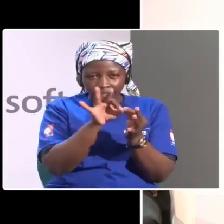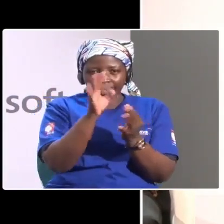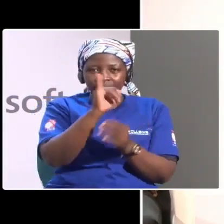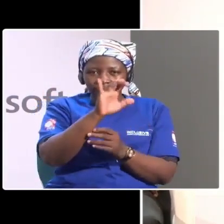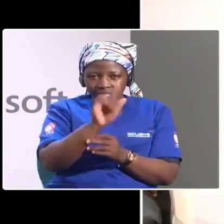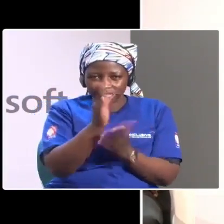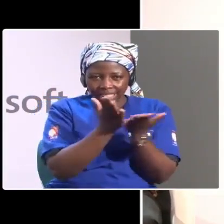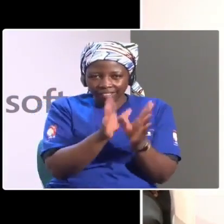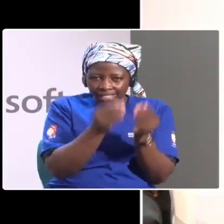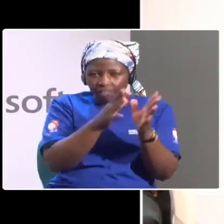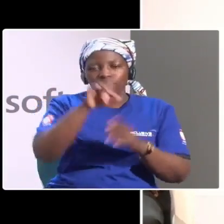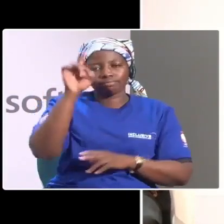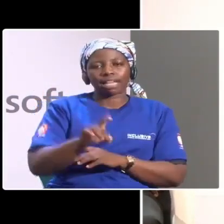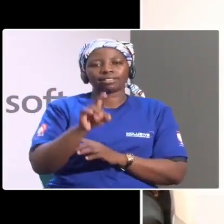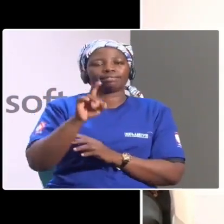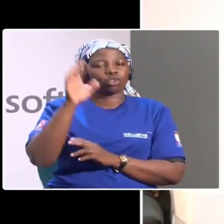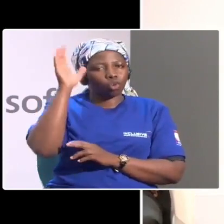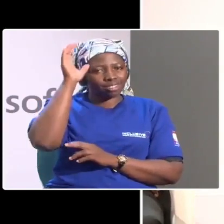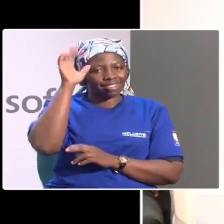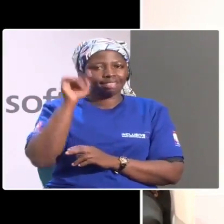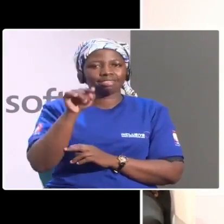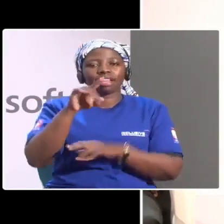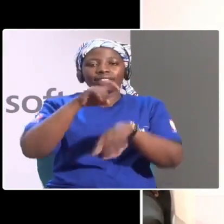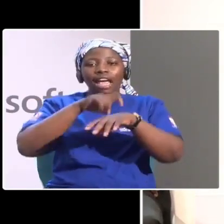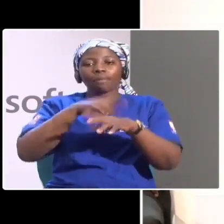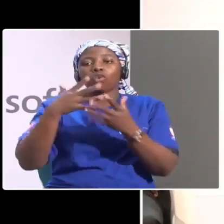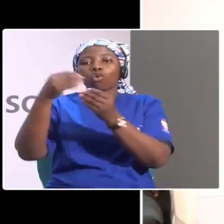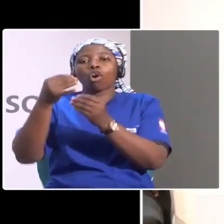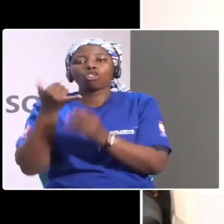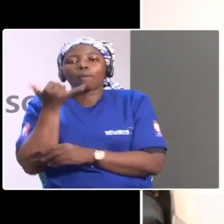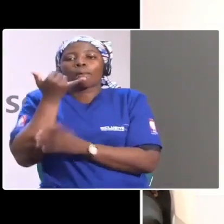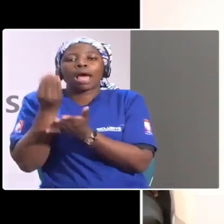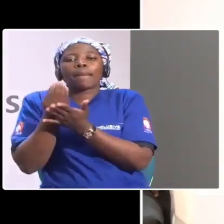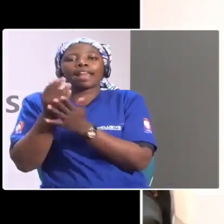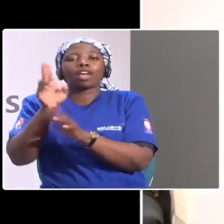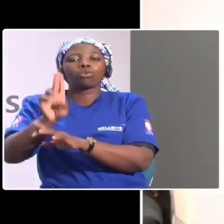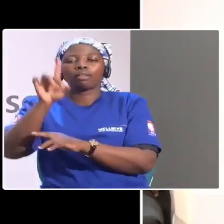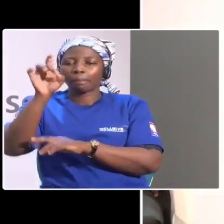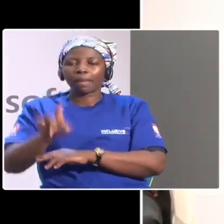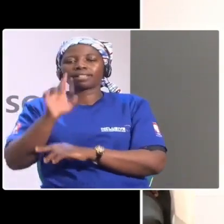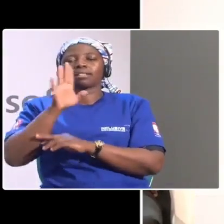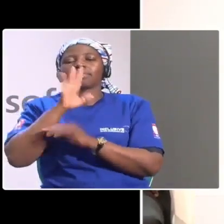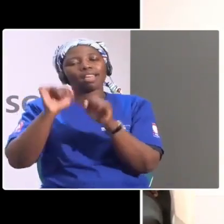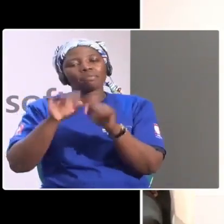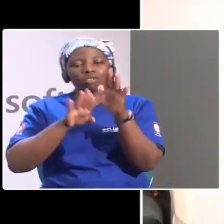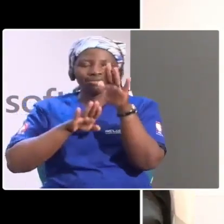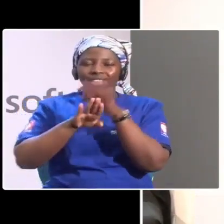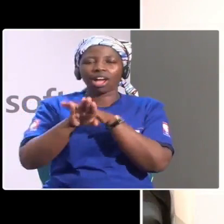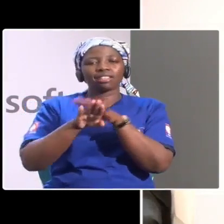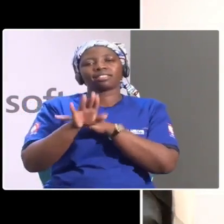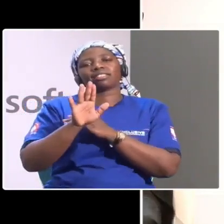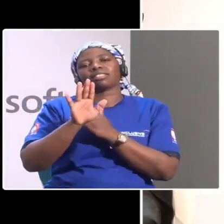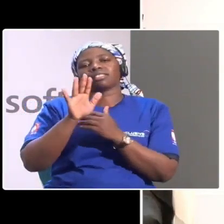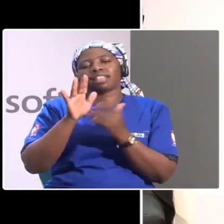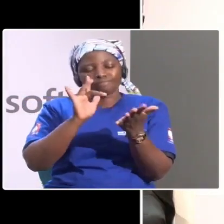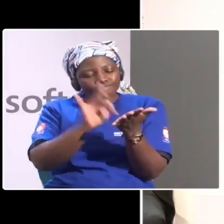providers, must put this into consideration. When you go to mobile money usage, you need to be able to access your features